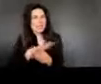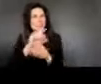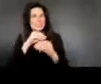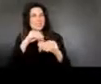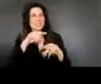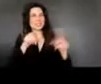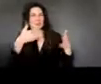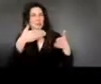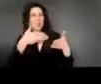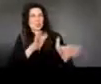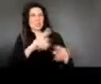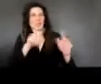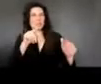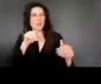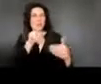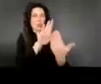That actually is,